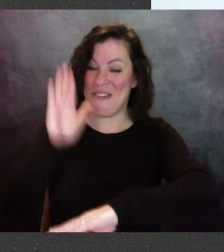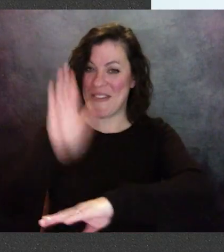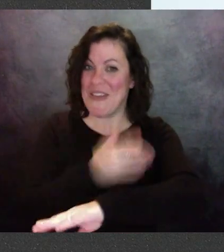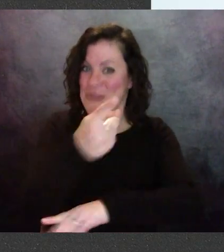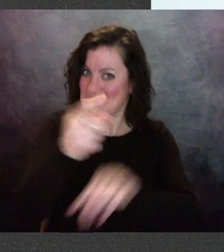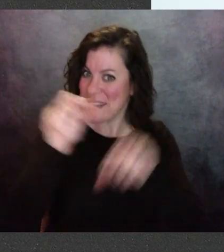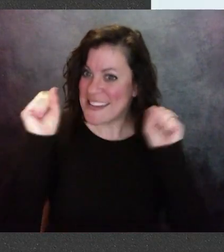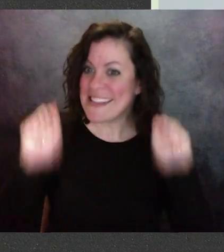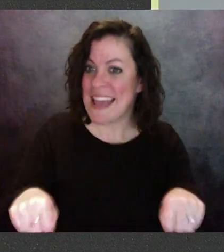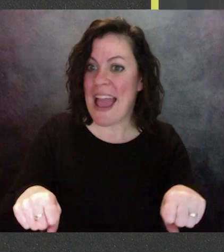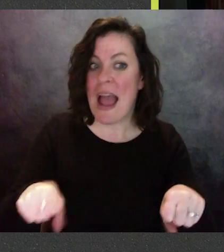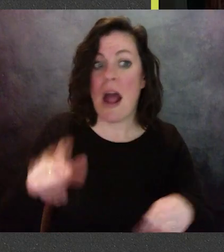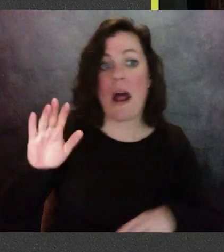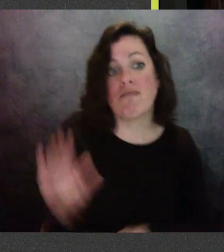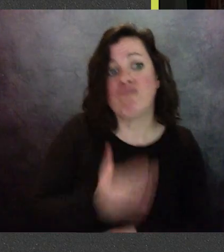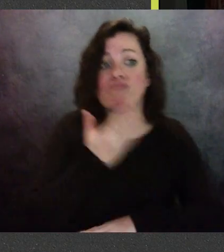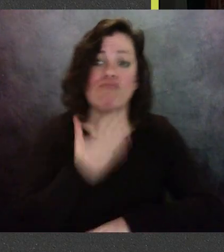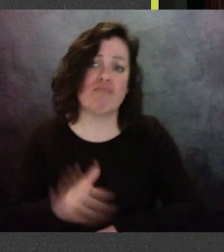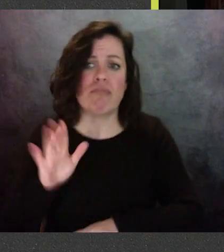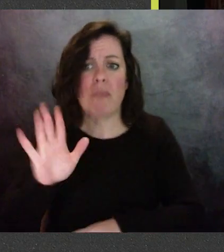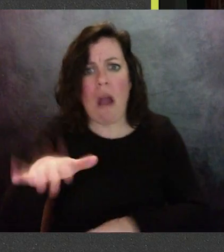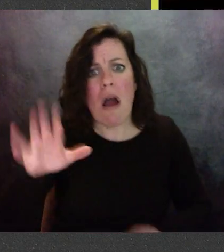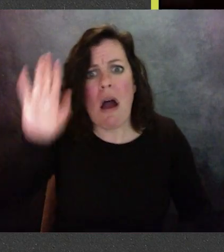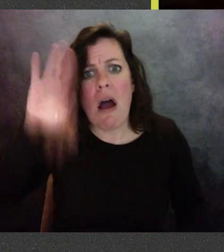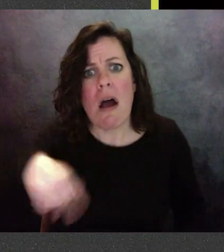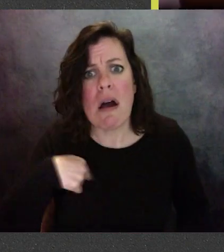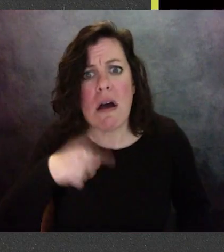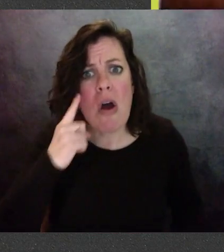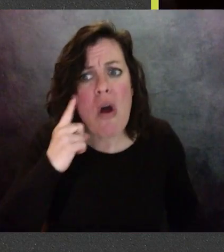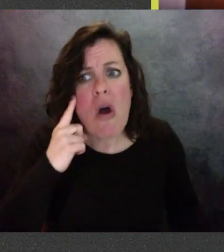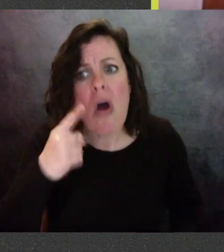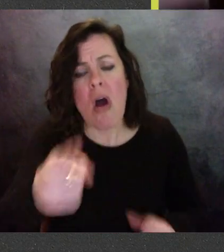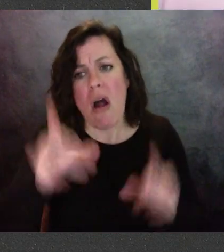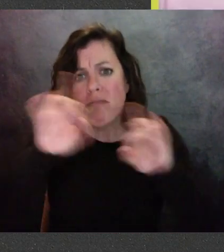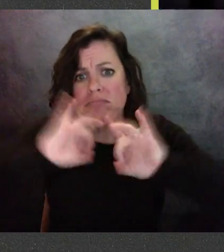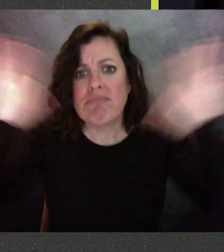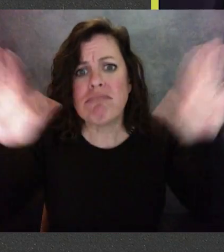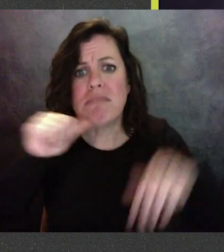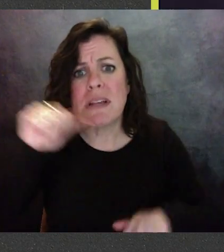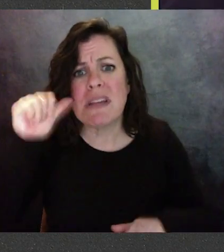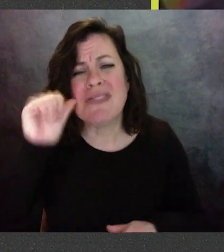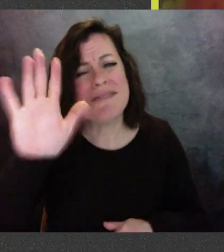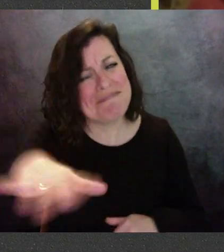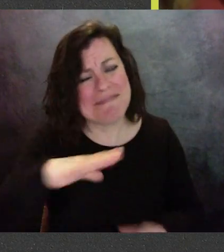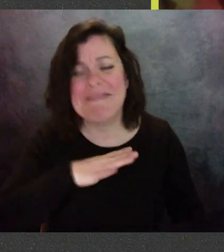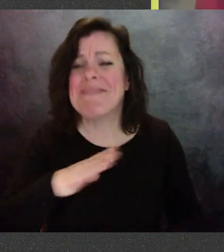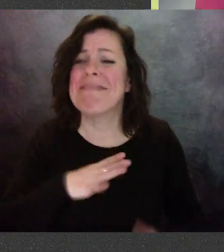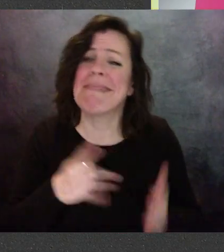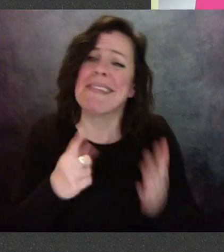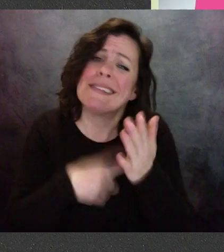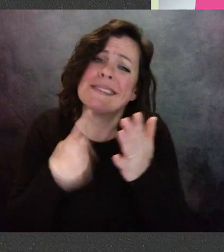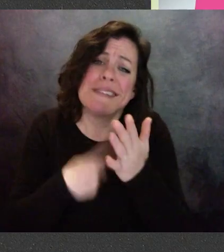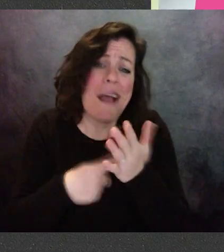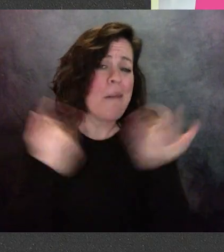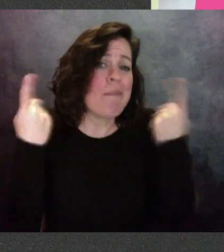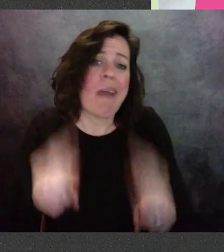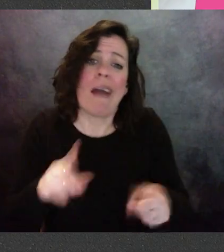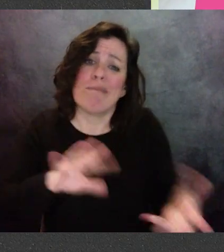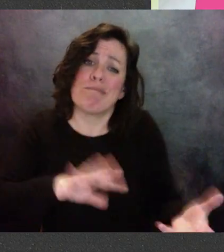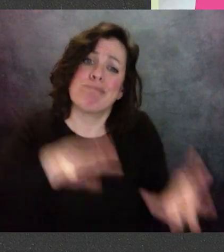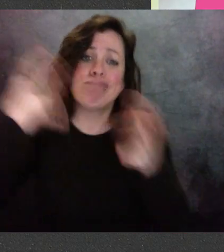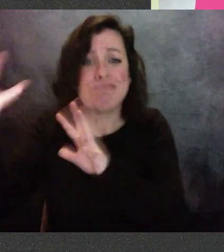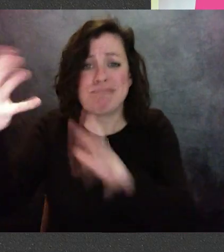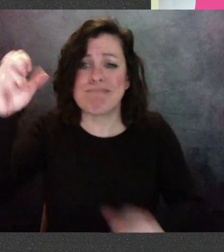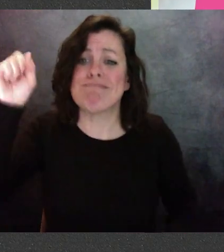I heard you had some trouble yesterday. Okay, sometimes things just go that way.